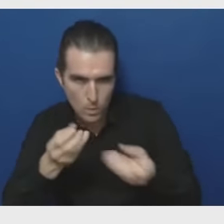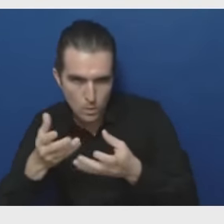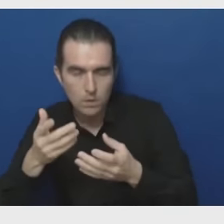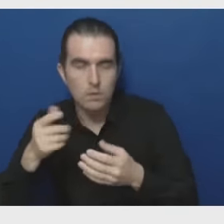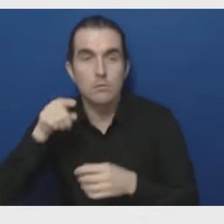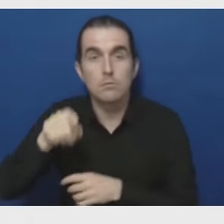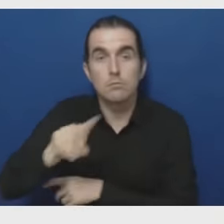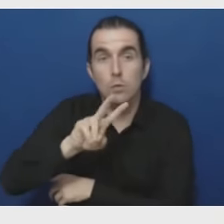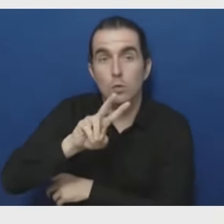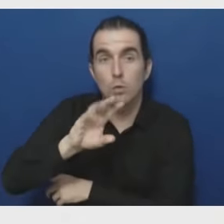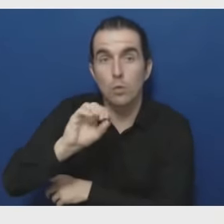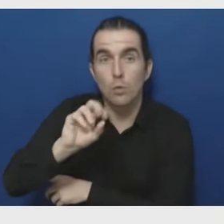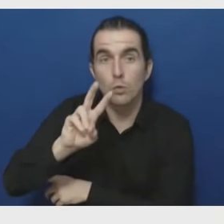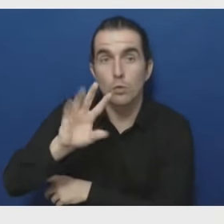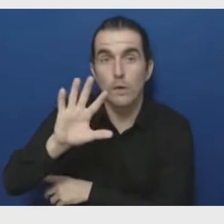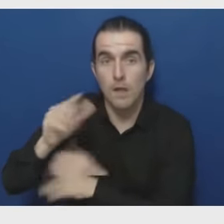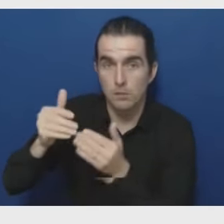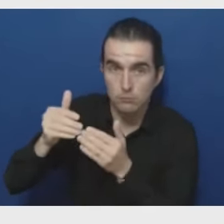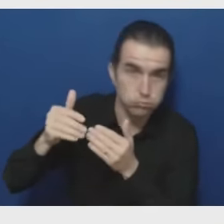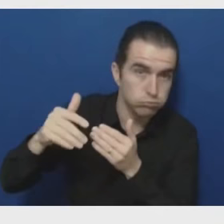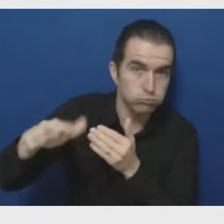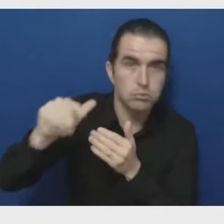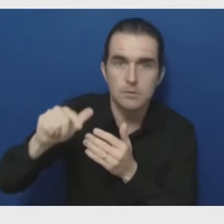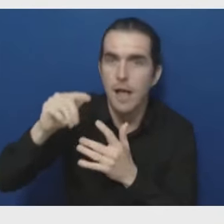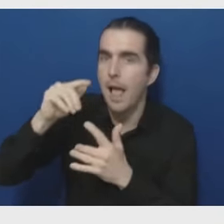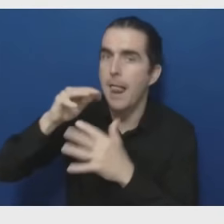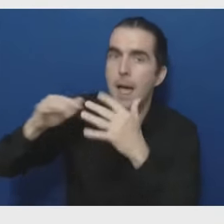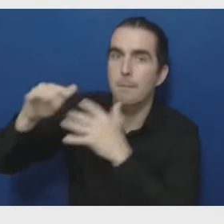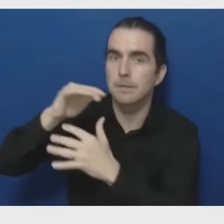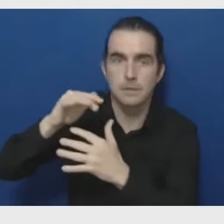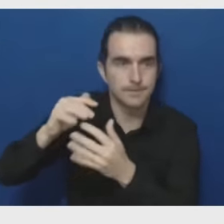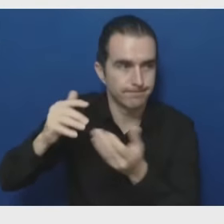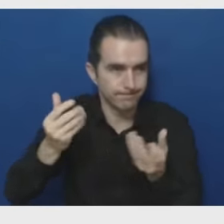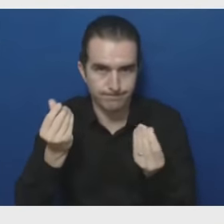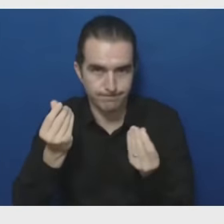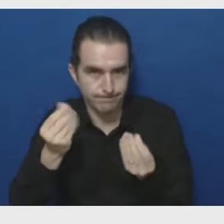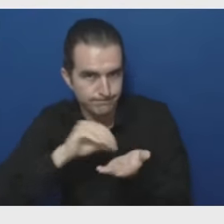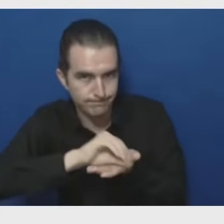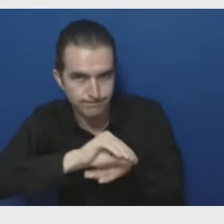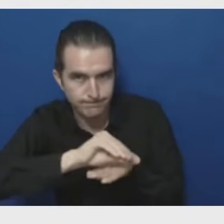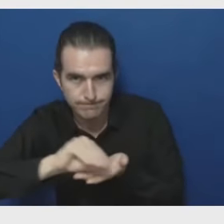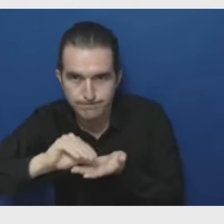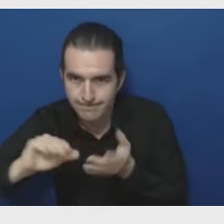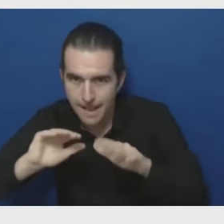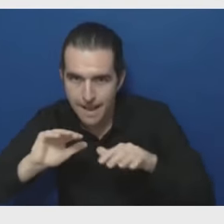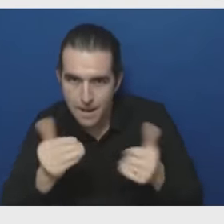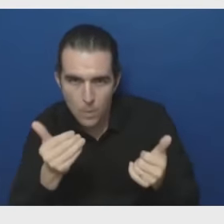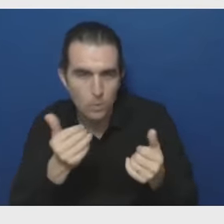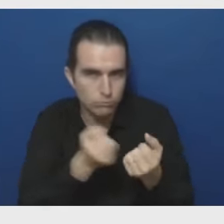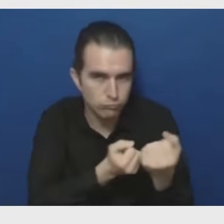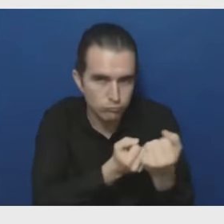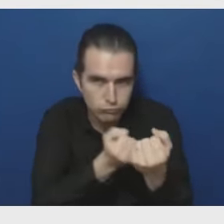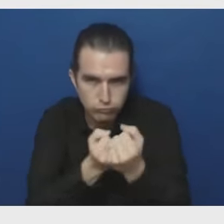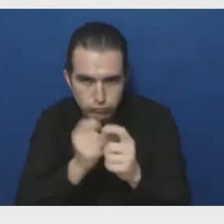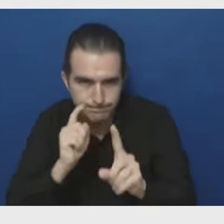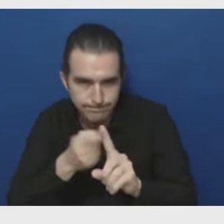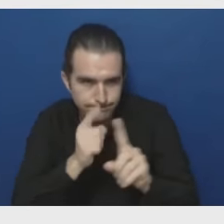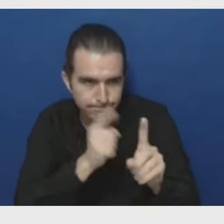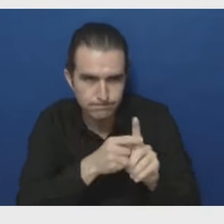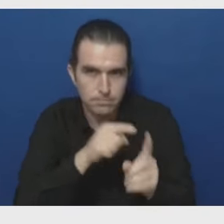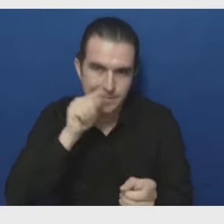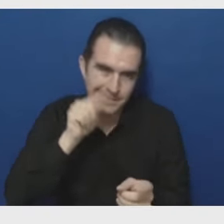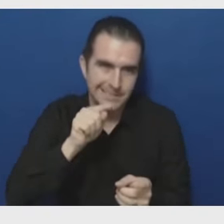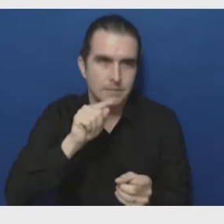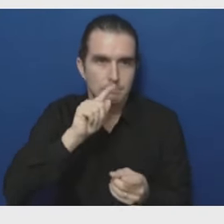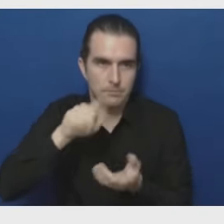need decisive action, particularly when you want to bridge the gap of the ever-growing adaptation and mitigation finance imbalance. And as it has